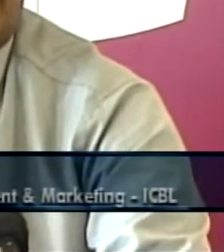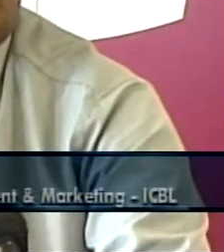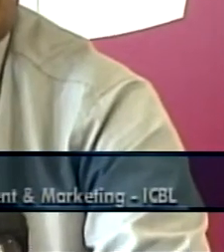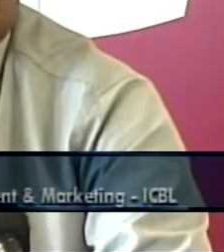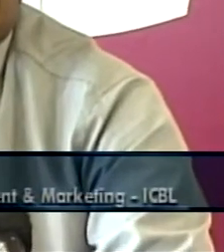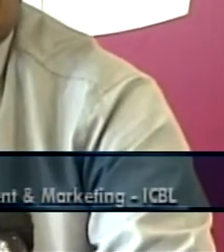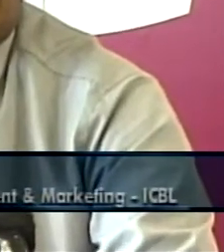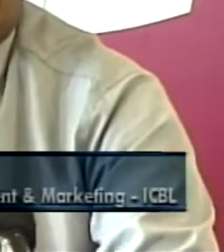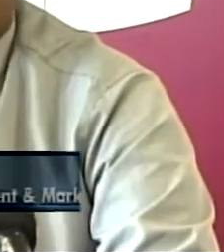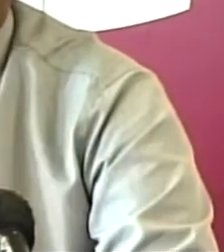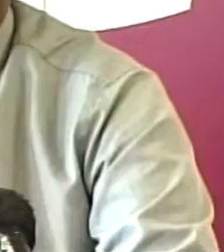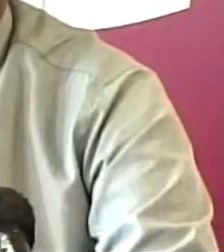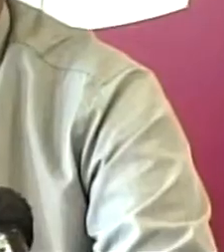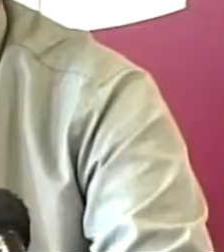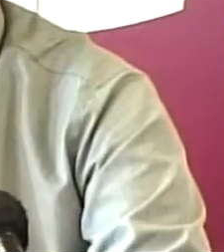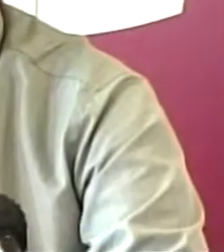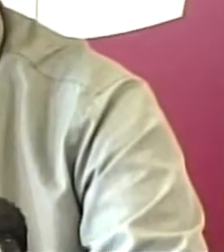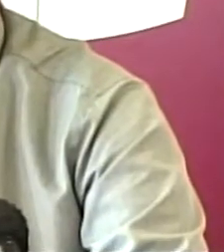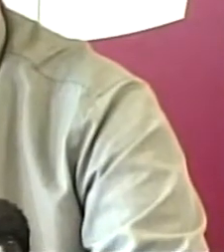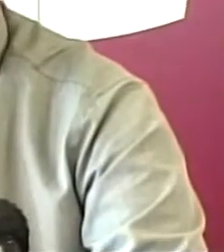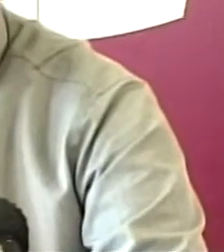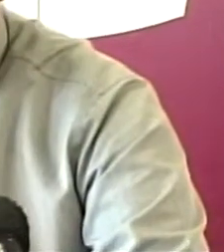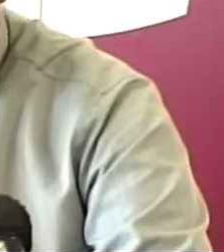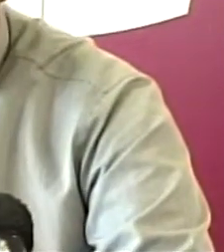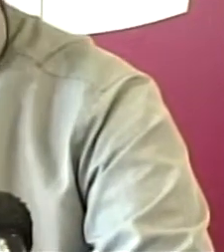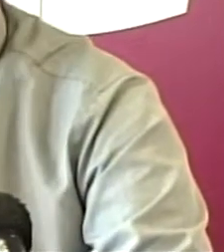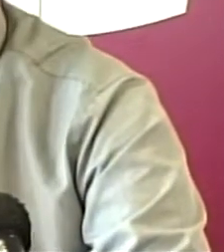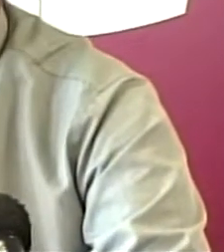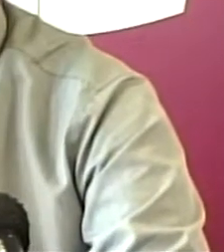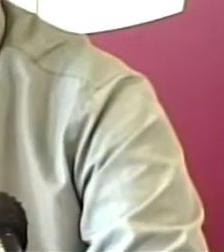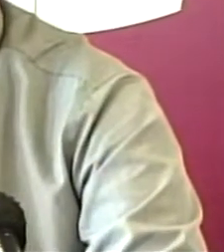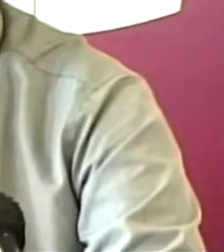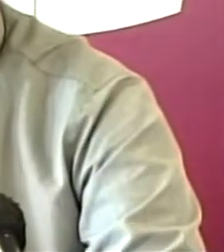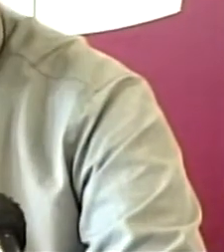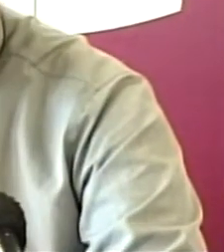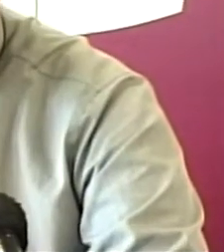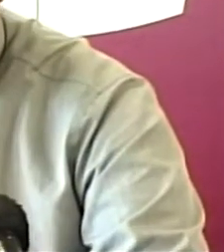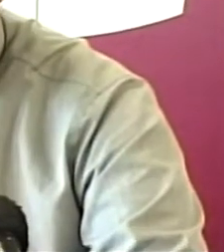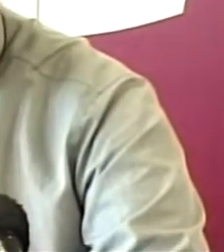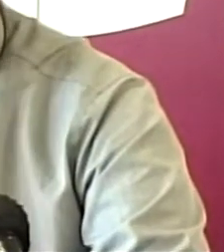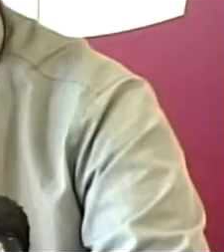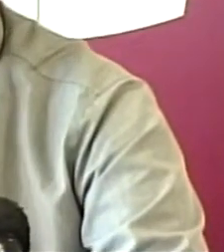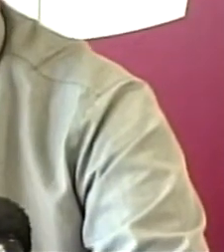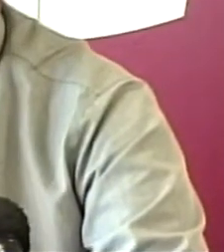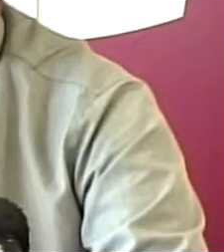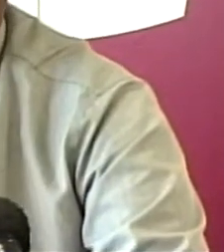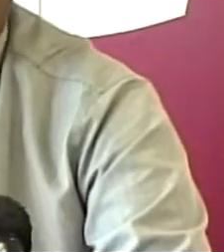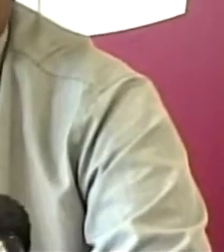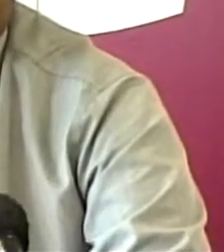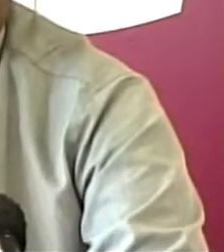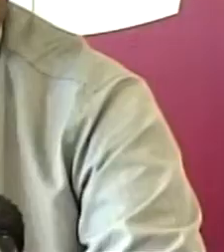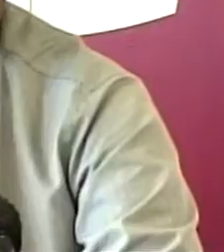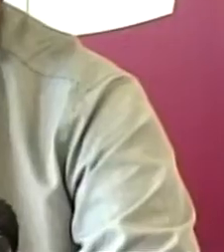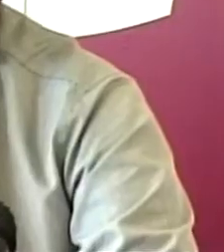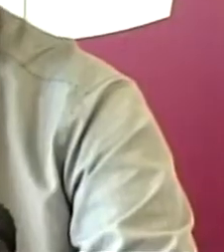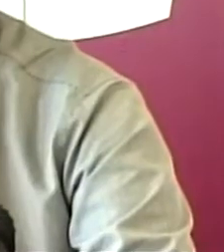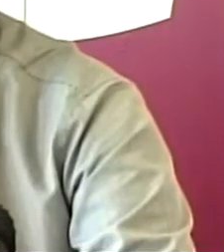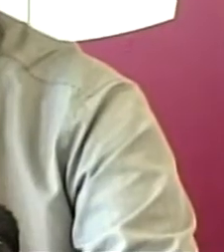to hand out a check, and by far we are here to give support, and support in many